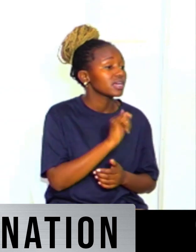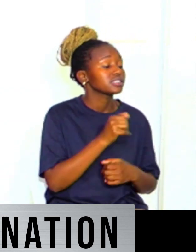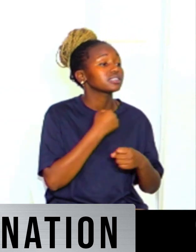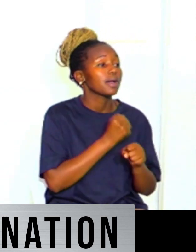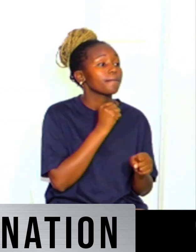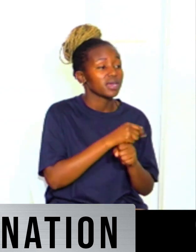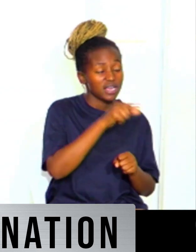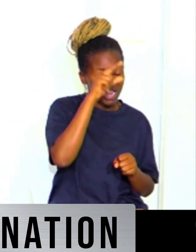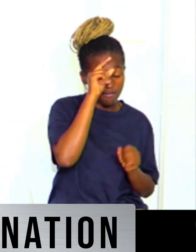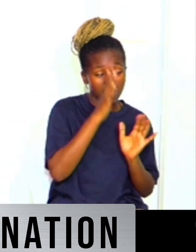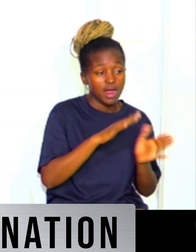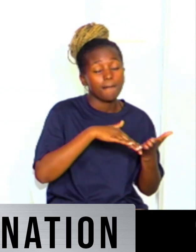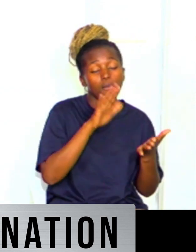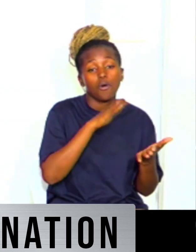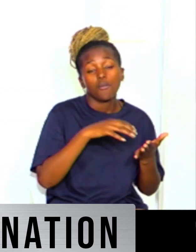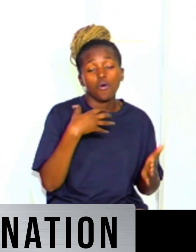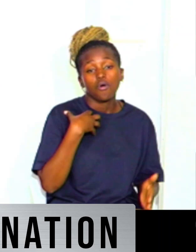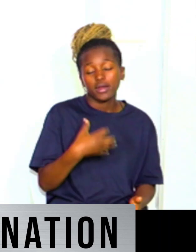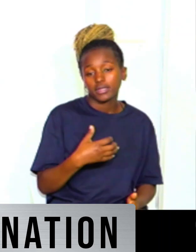richer.